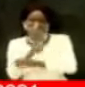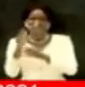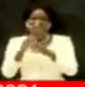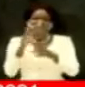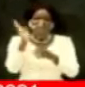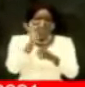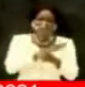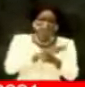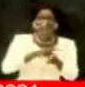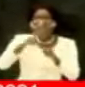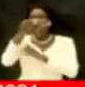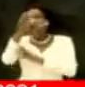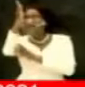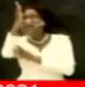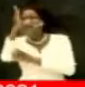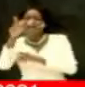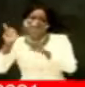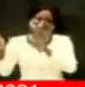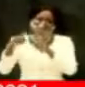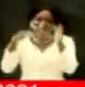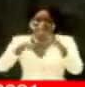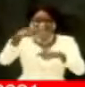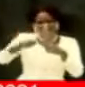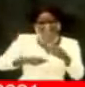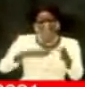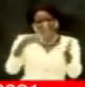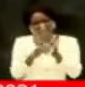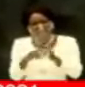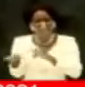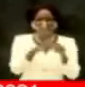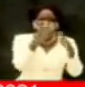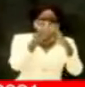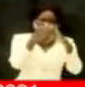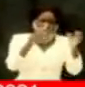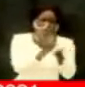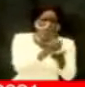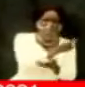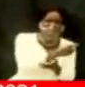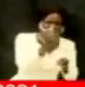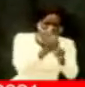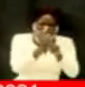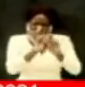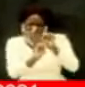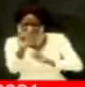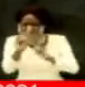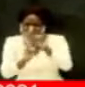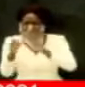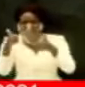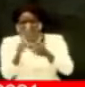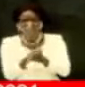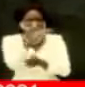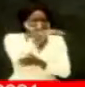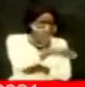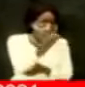took my lunch, I took my dinner. Even today, I took my breakfast. I went to office. And I attended also